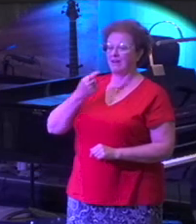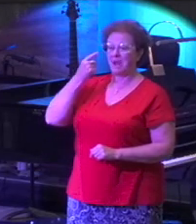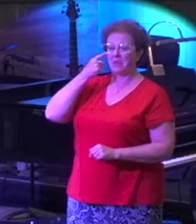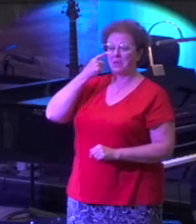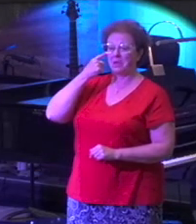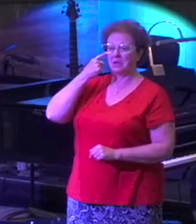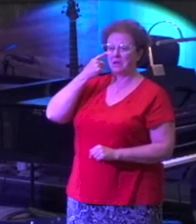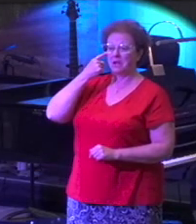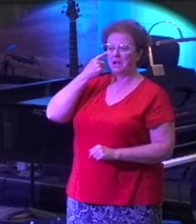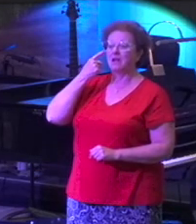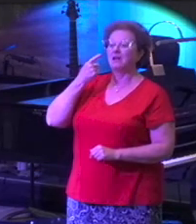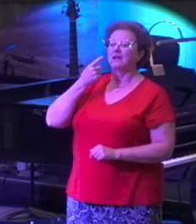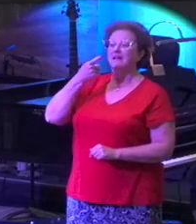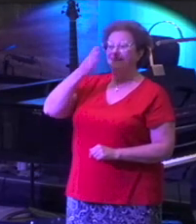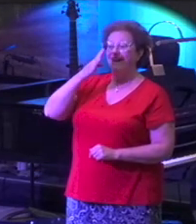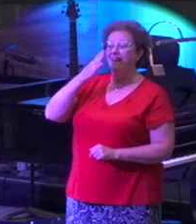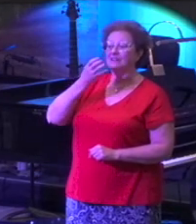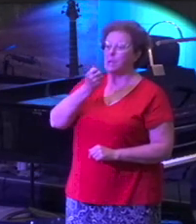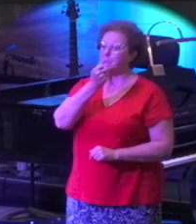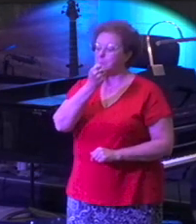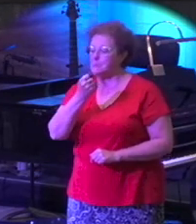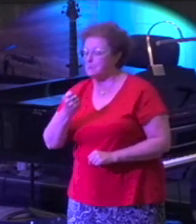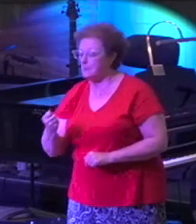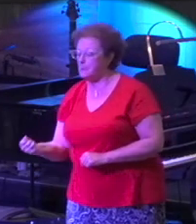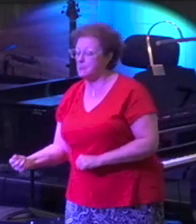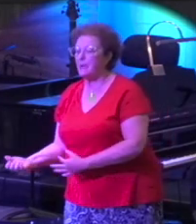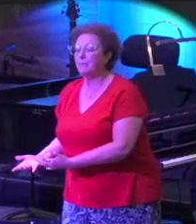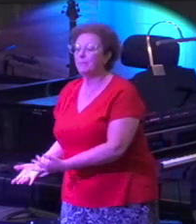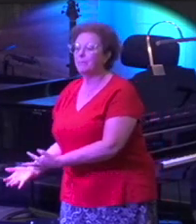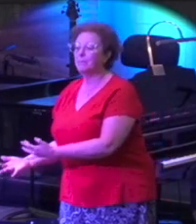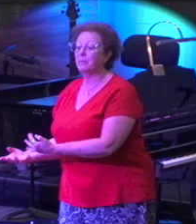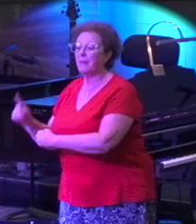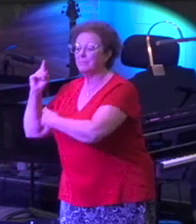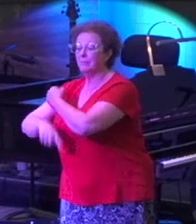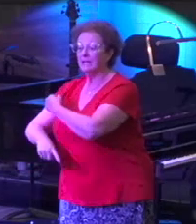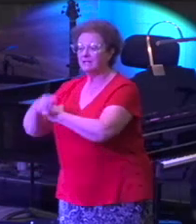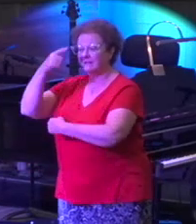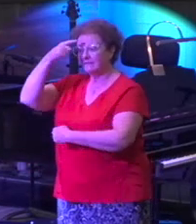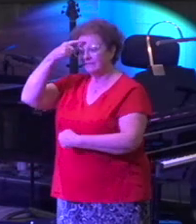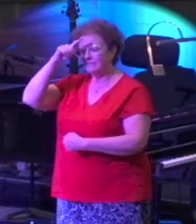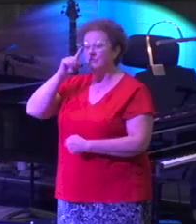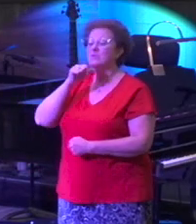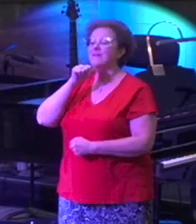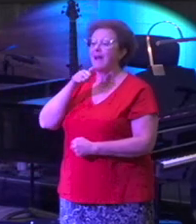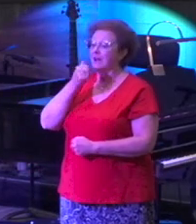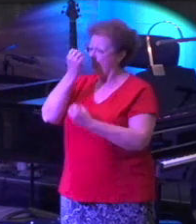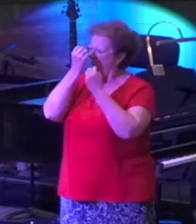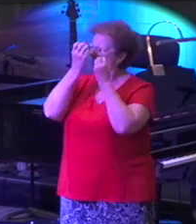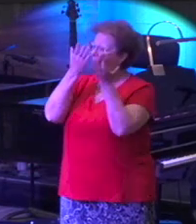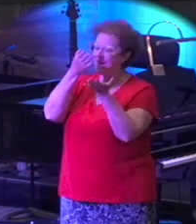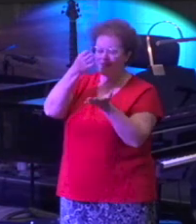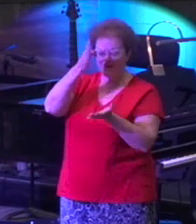to hell as a direct and immediate consequence for his obedience or disobedience to God.